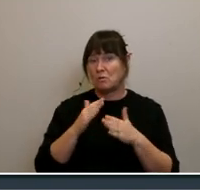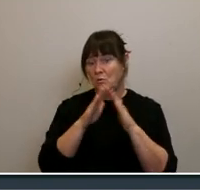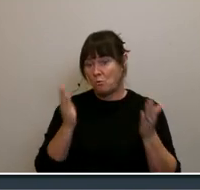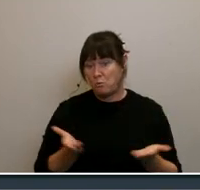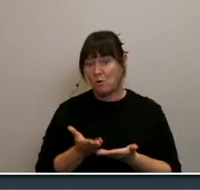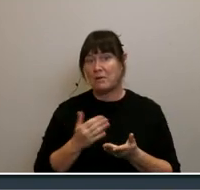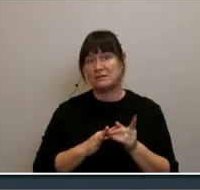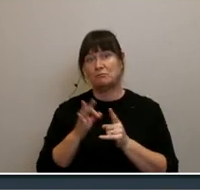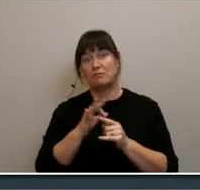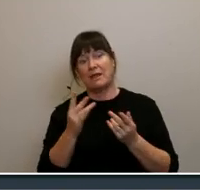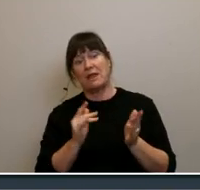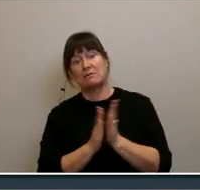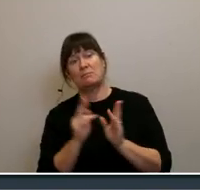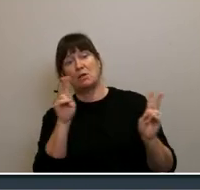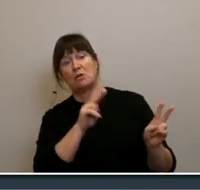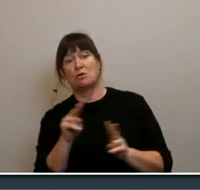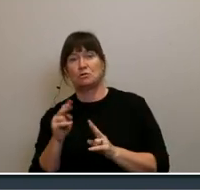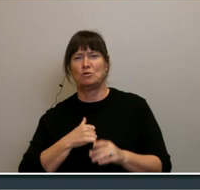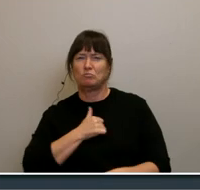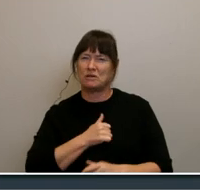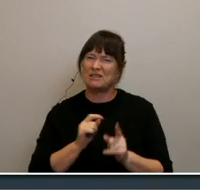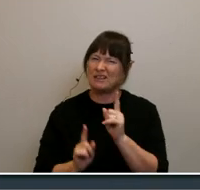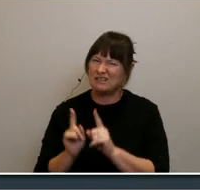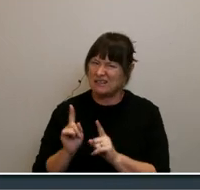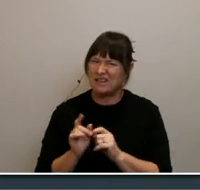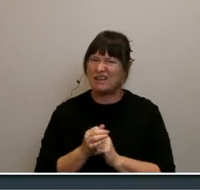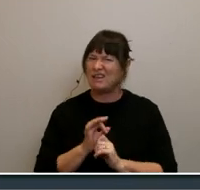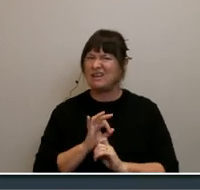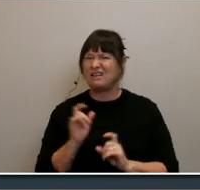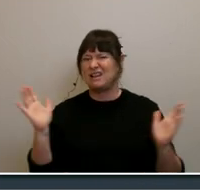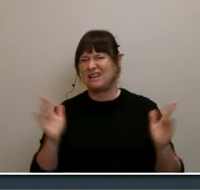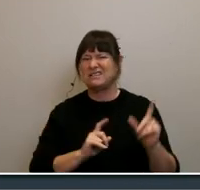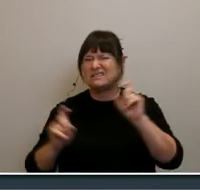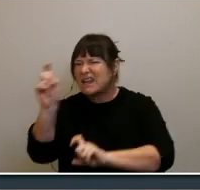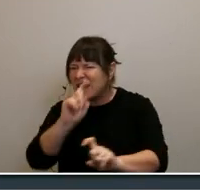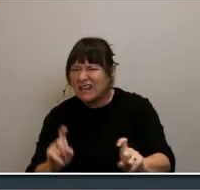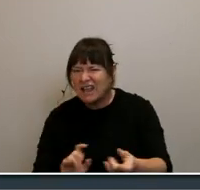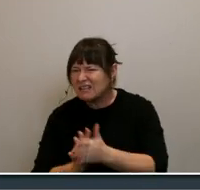beautiful again. Youth appreciate their city less, tagging and vandalism, etc.